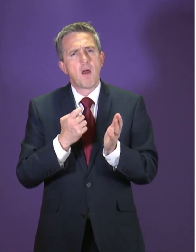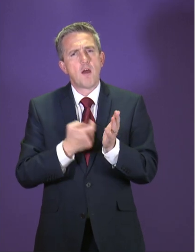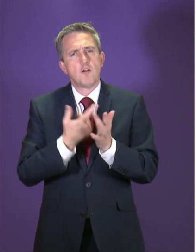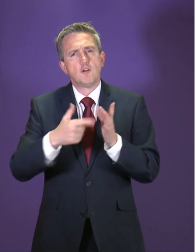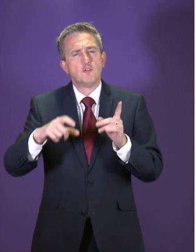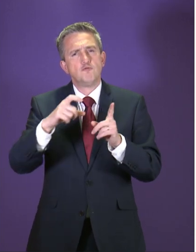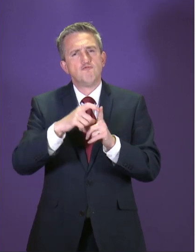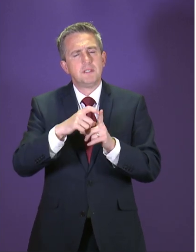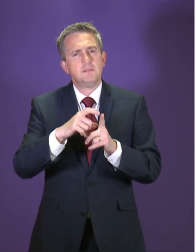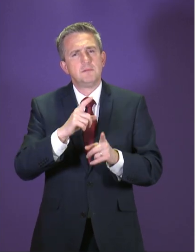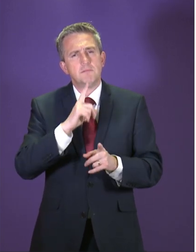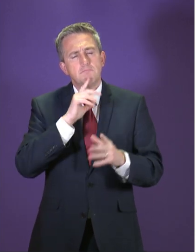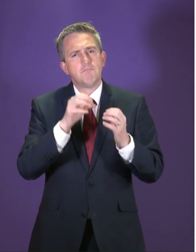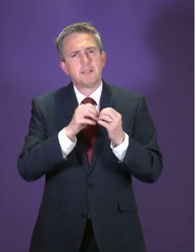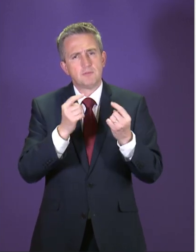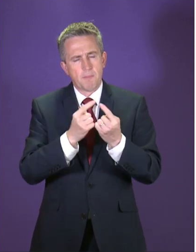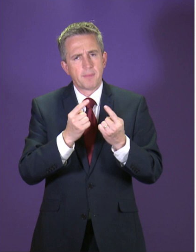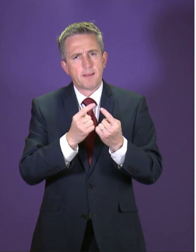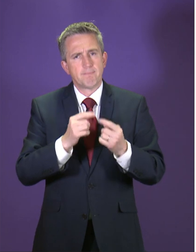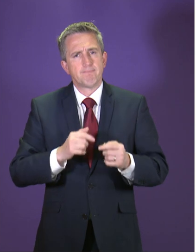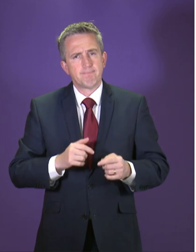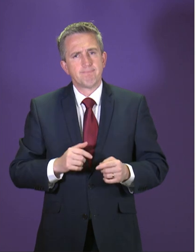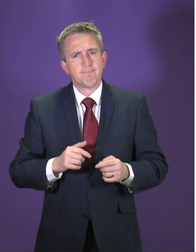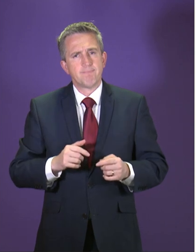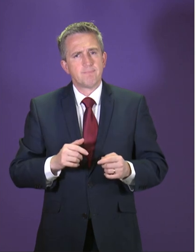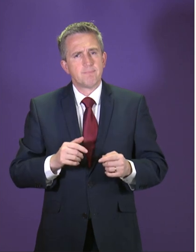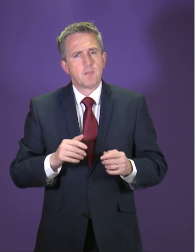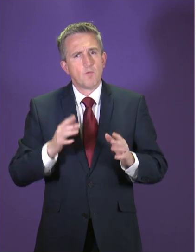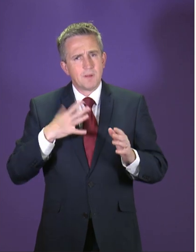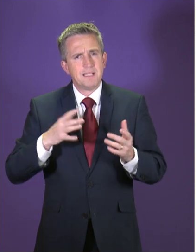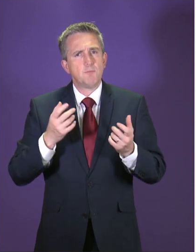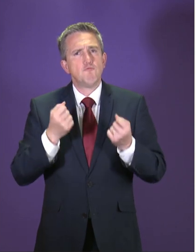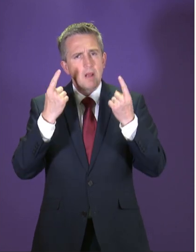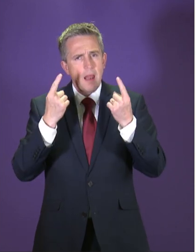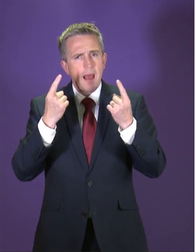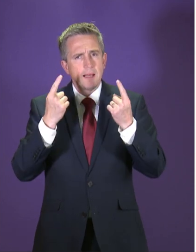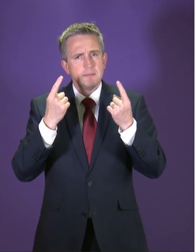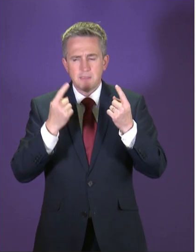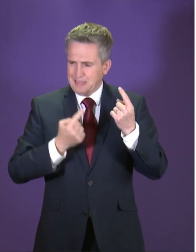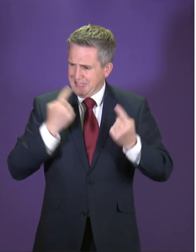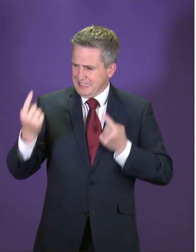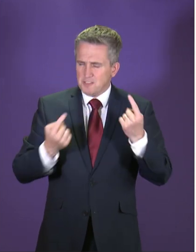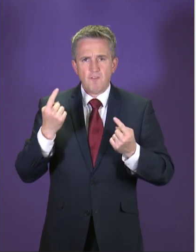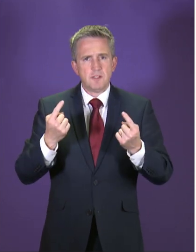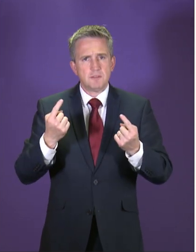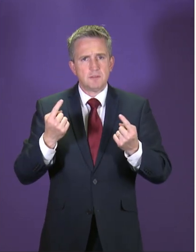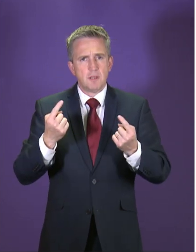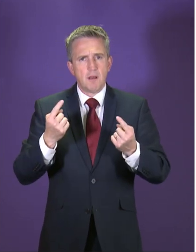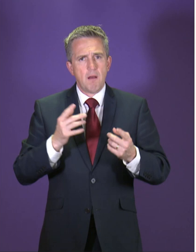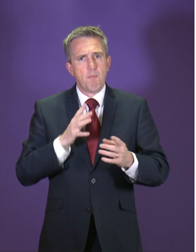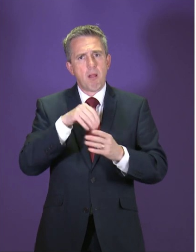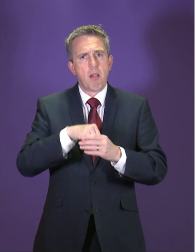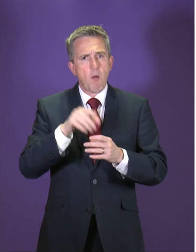beginning. It's so important that all of us are belonging to a community. And when we are